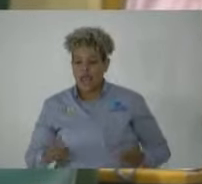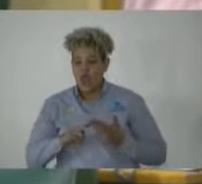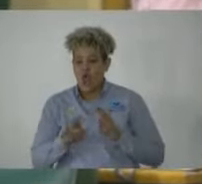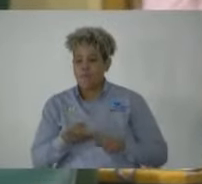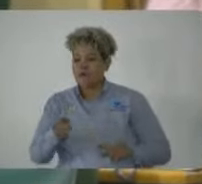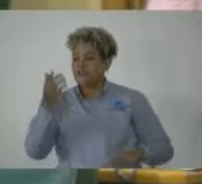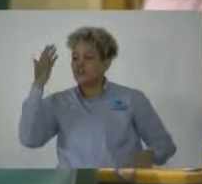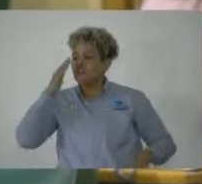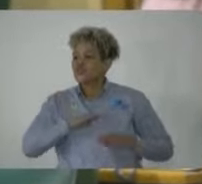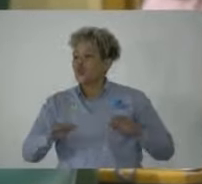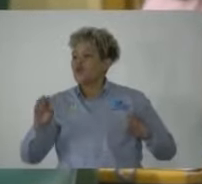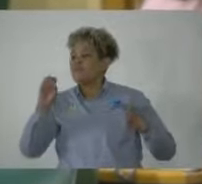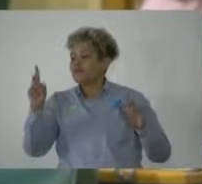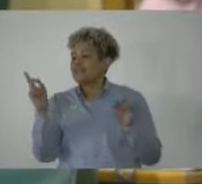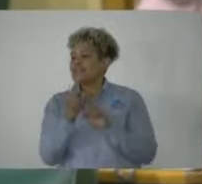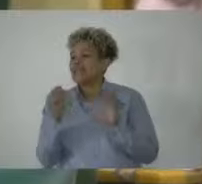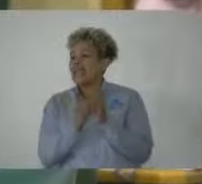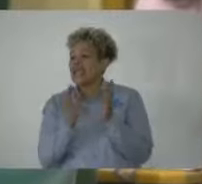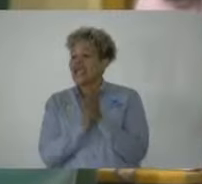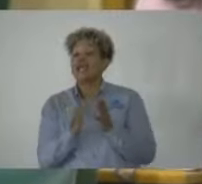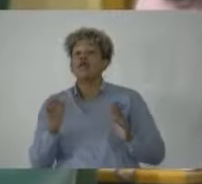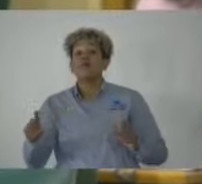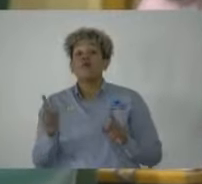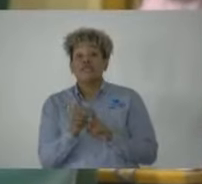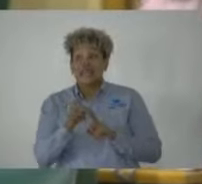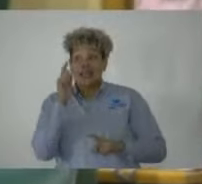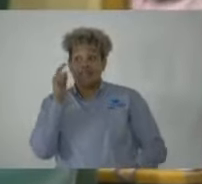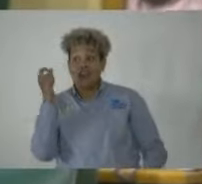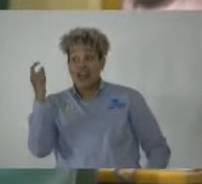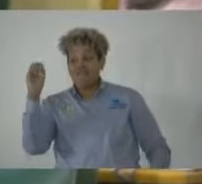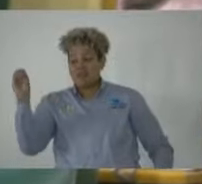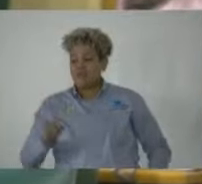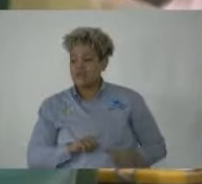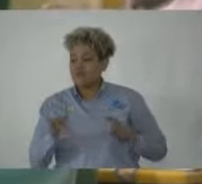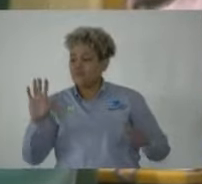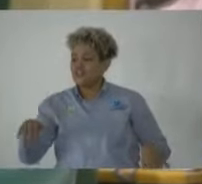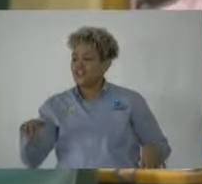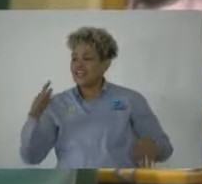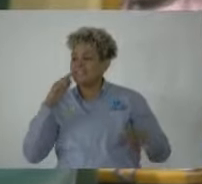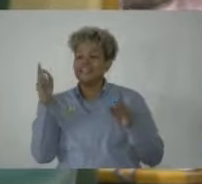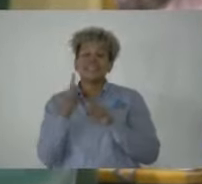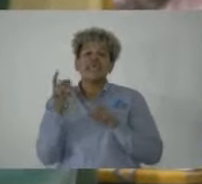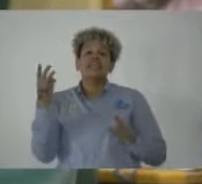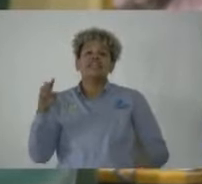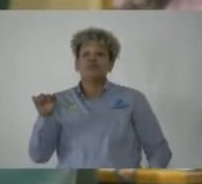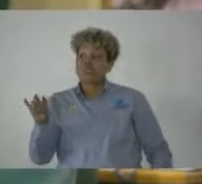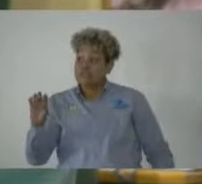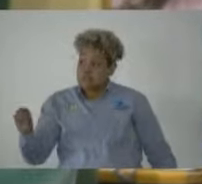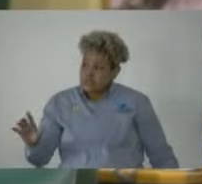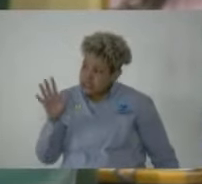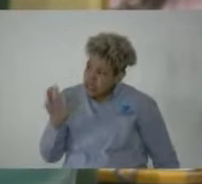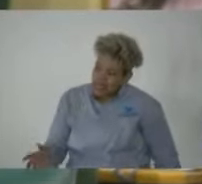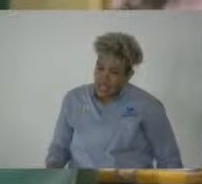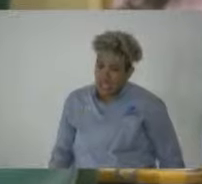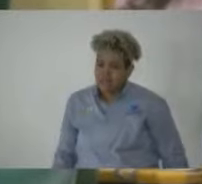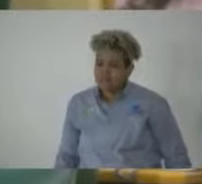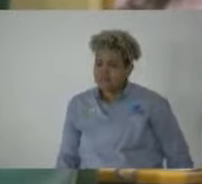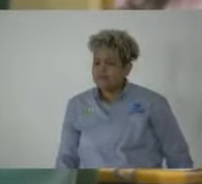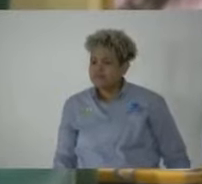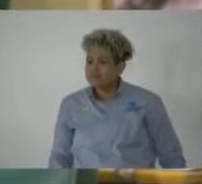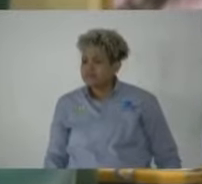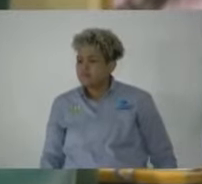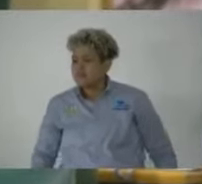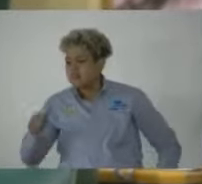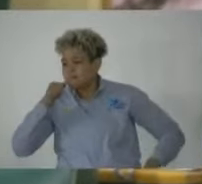He doesn't even put a date for it. He puts a date for the 11%, but you notice the date for the 16.7 is not there. Madam Speaker,